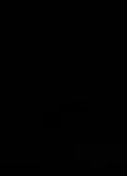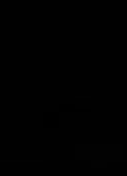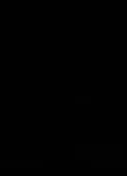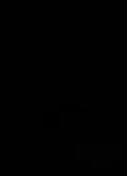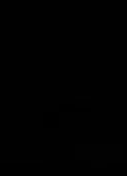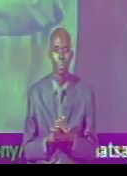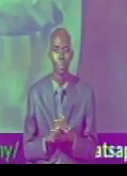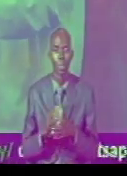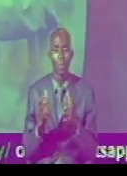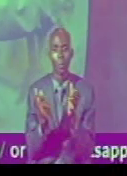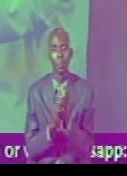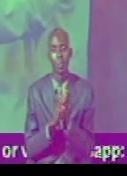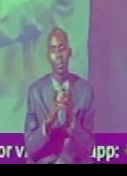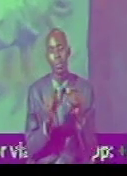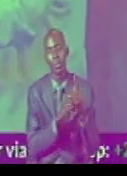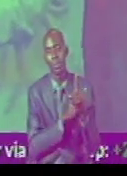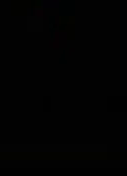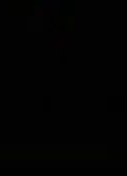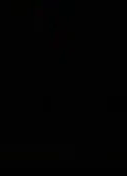Praise the Lord.